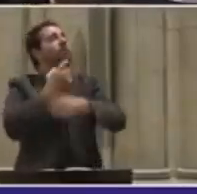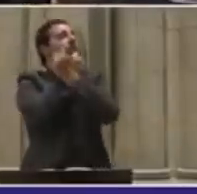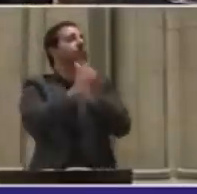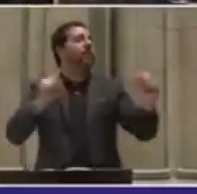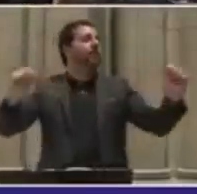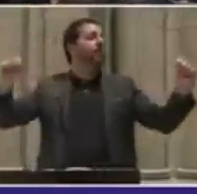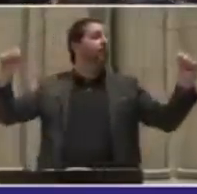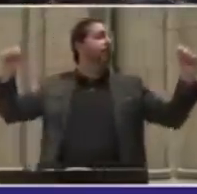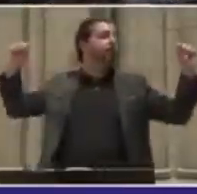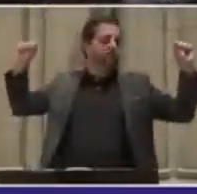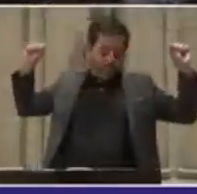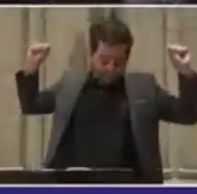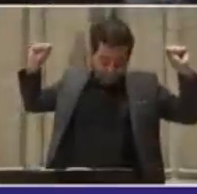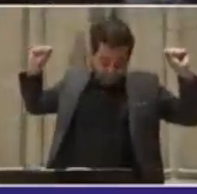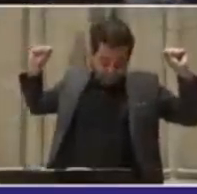freedom,